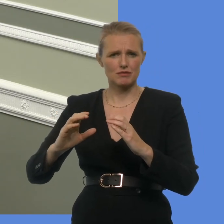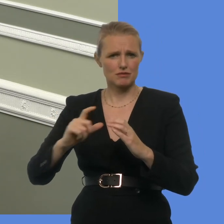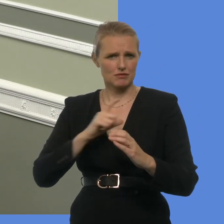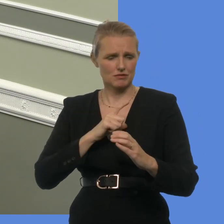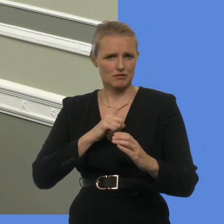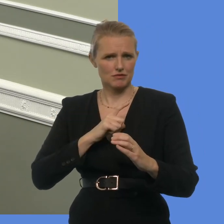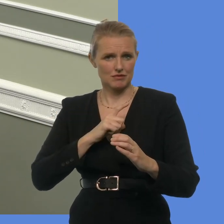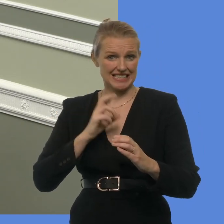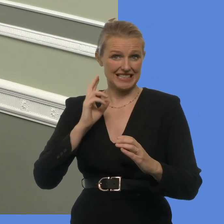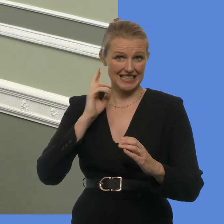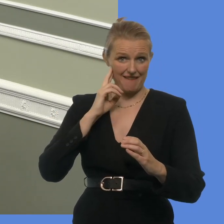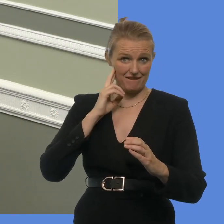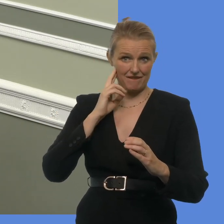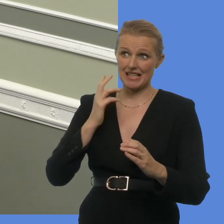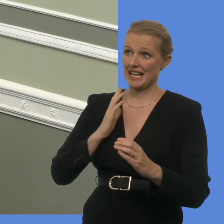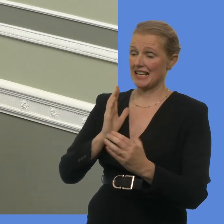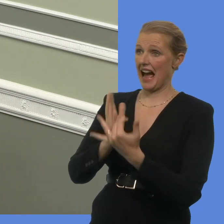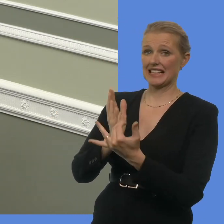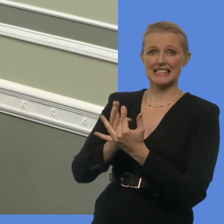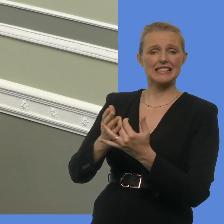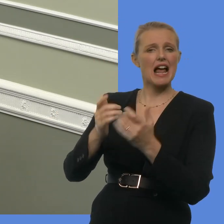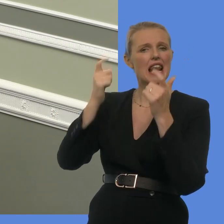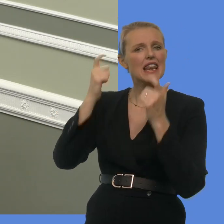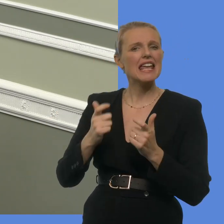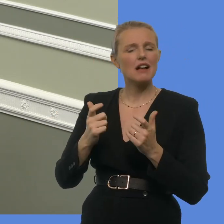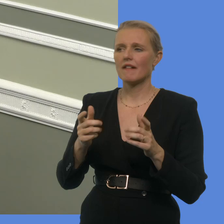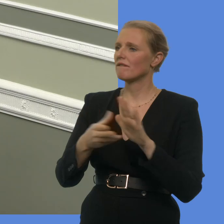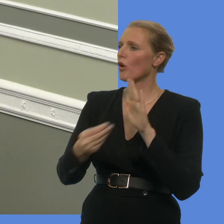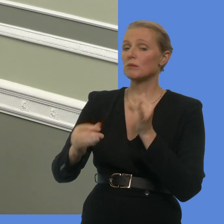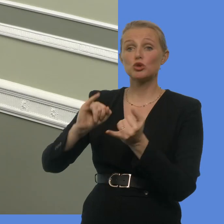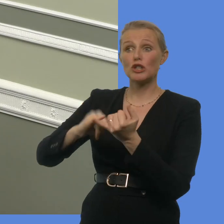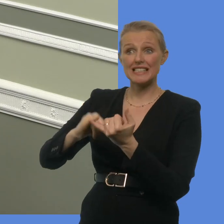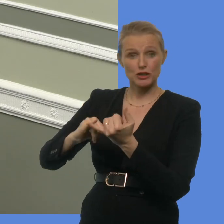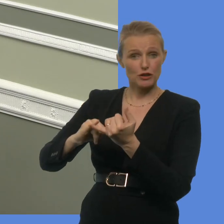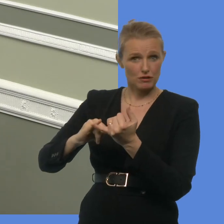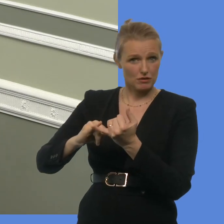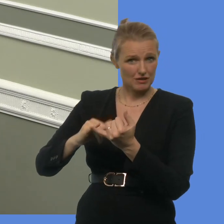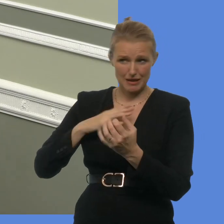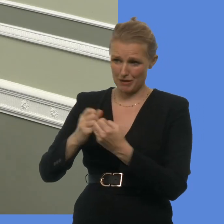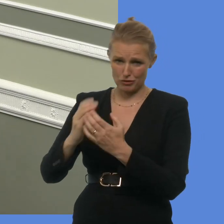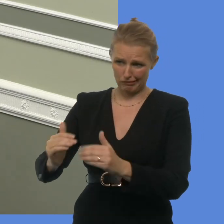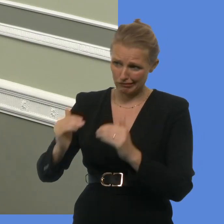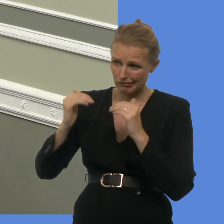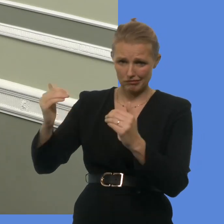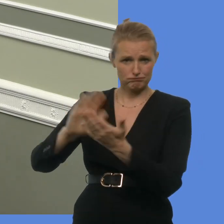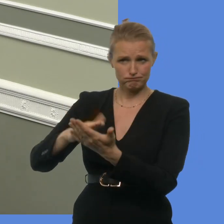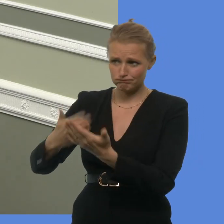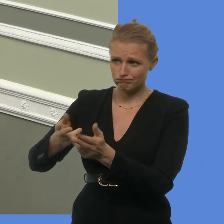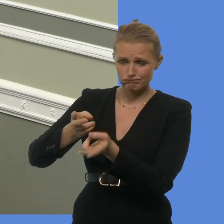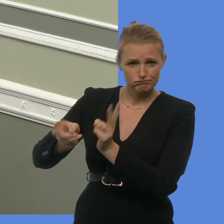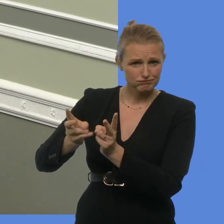requiring engagement with law and order agencies or with solicitor, just to ensure the high quality of